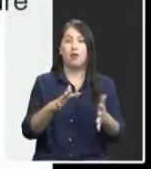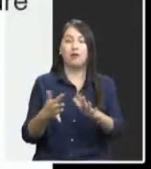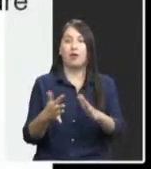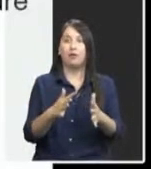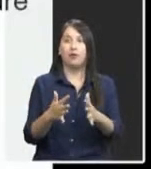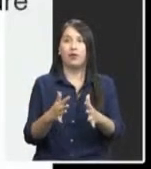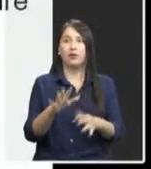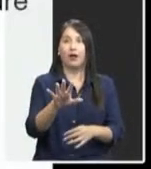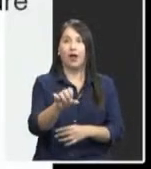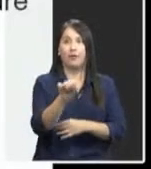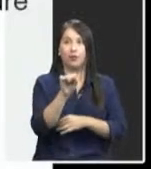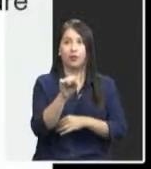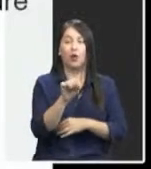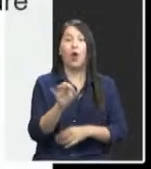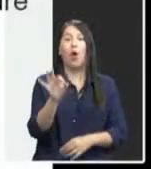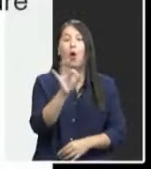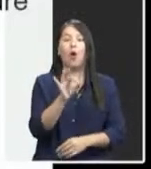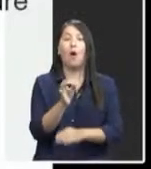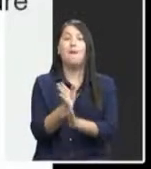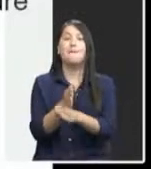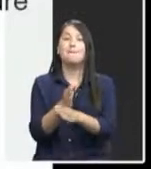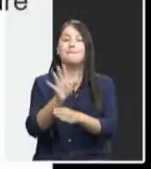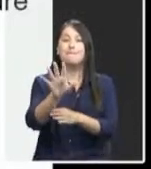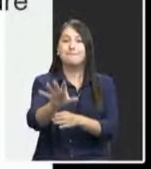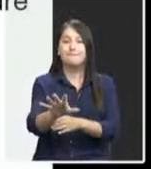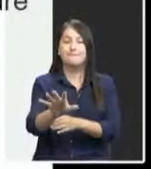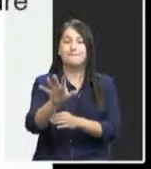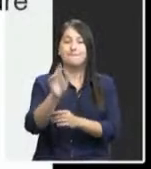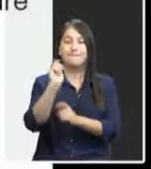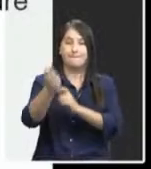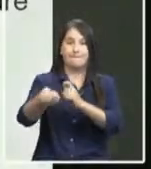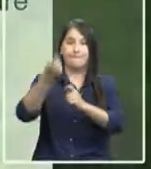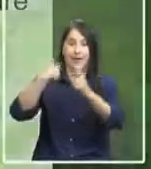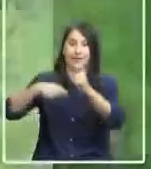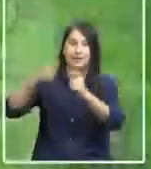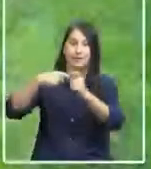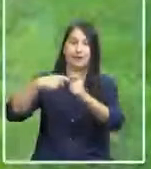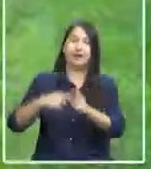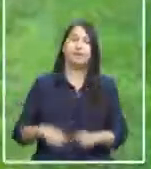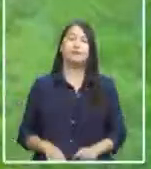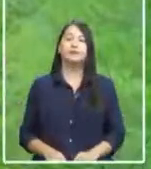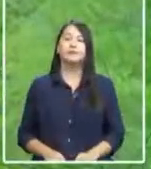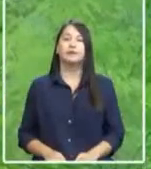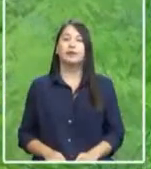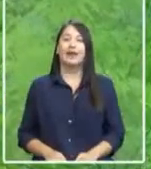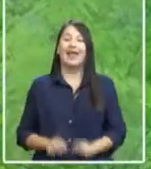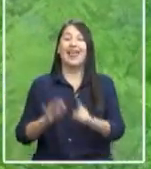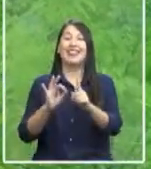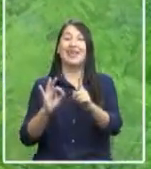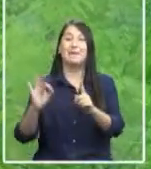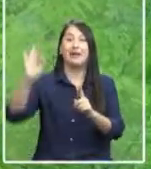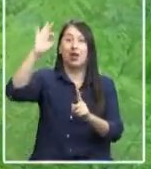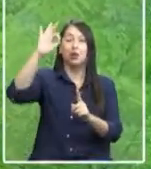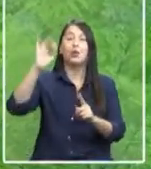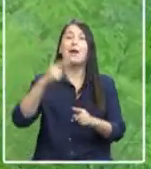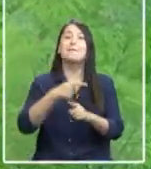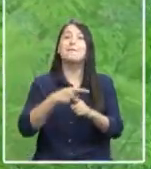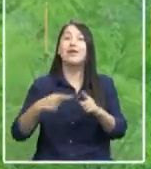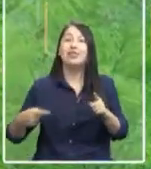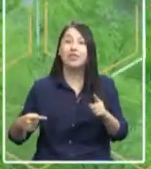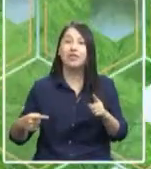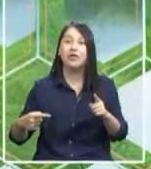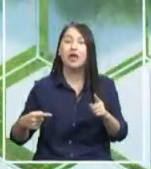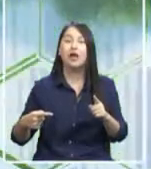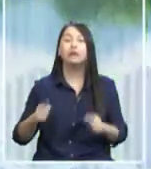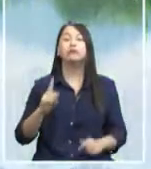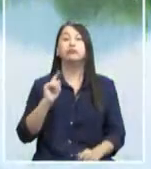catch of a boat or in the set of fish that you have, each fish has a preferred temperature.